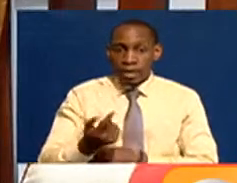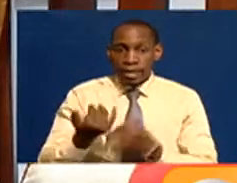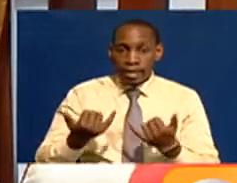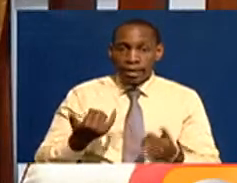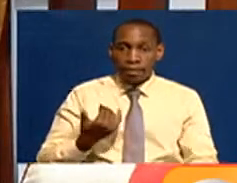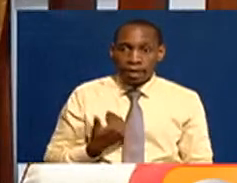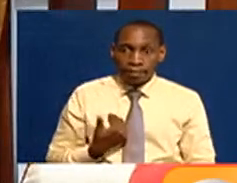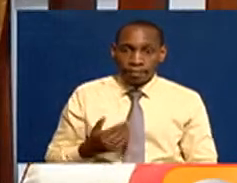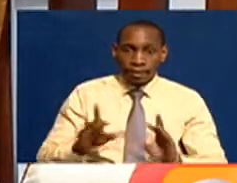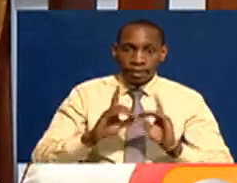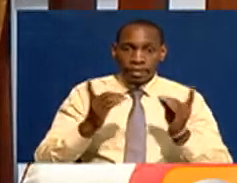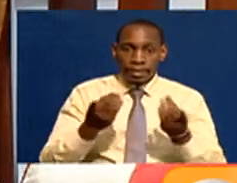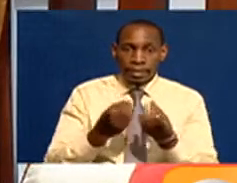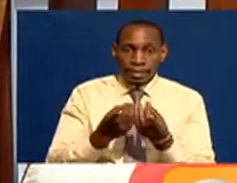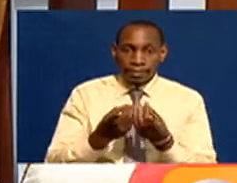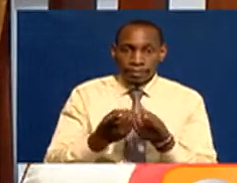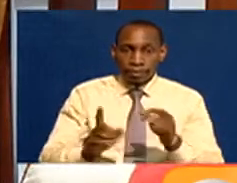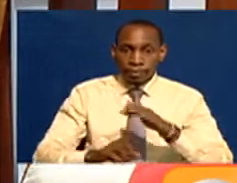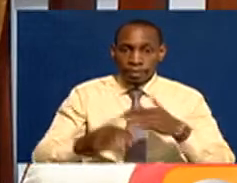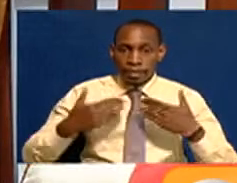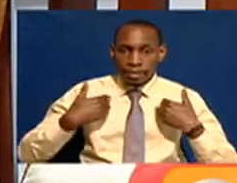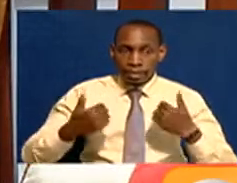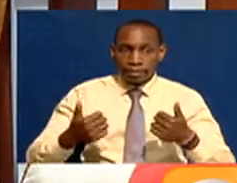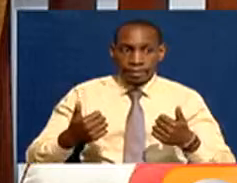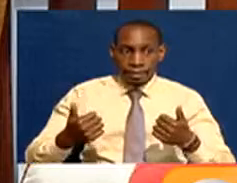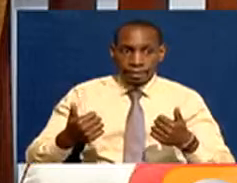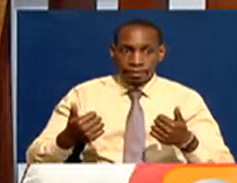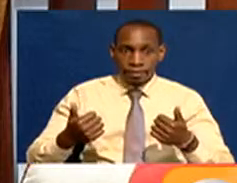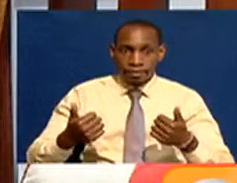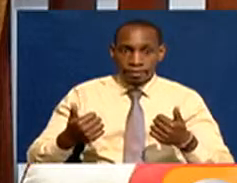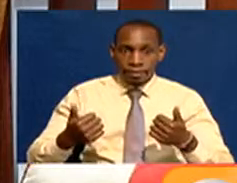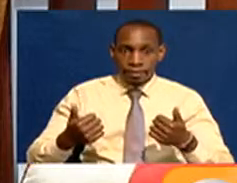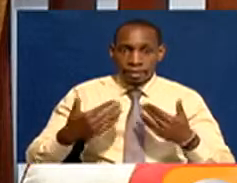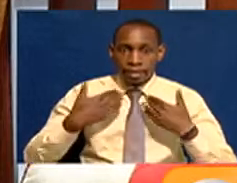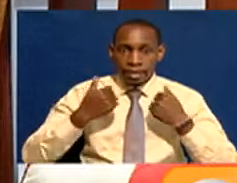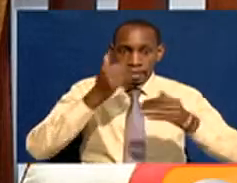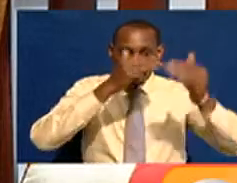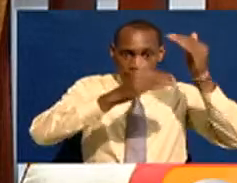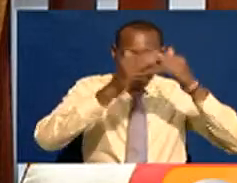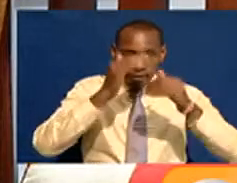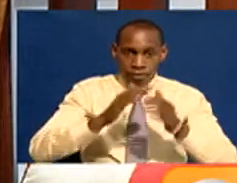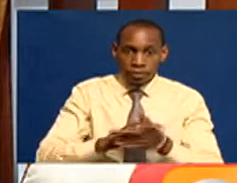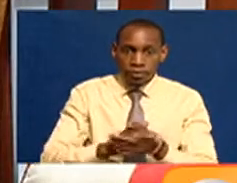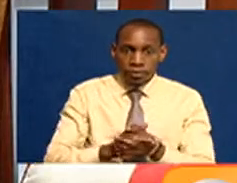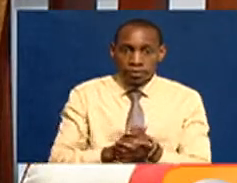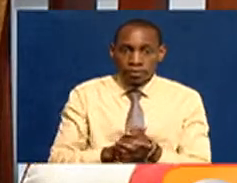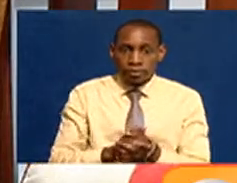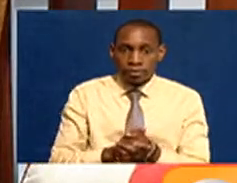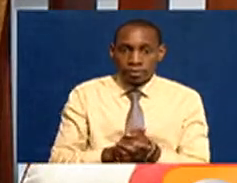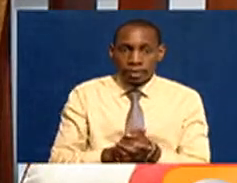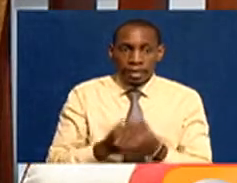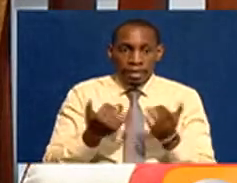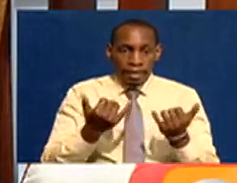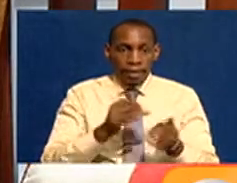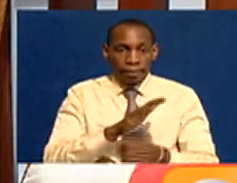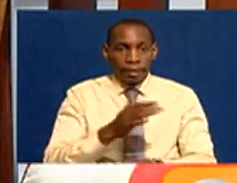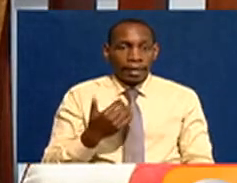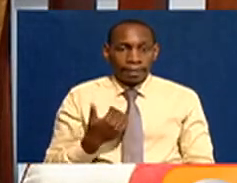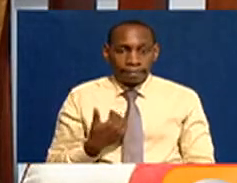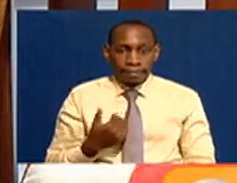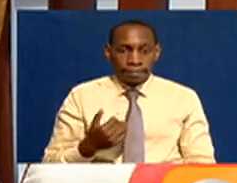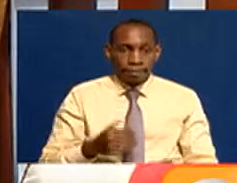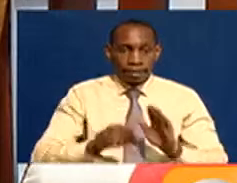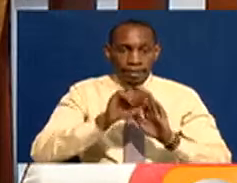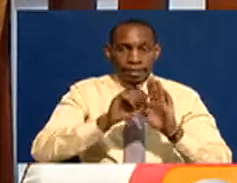state department under the Ministry of Health that is for the health professionals and standards. So now they have a state